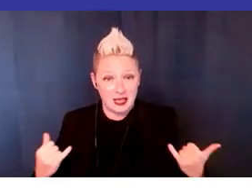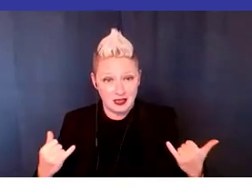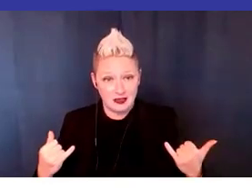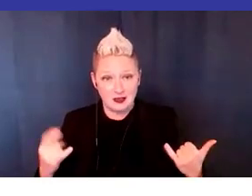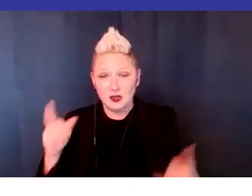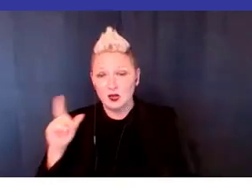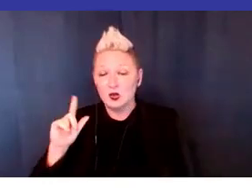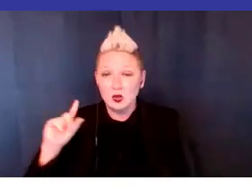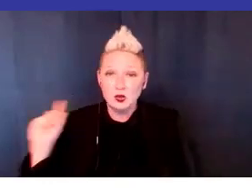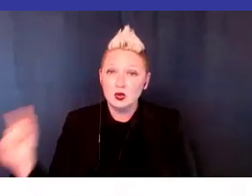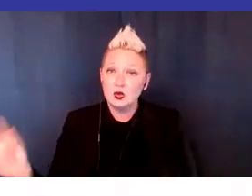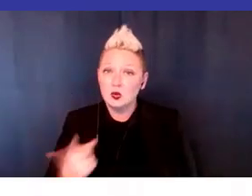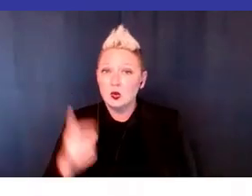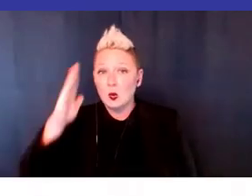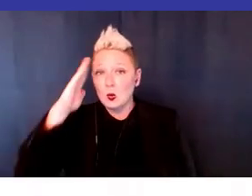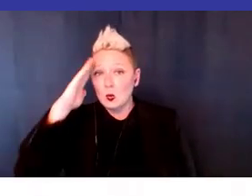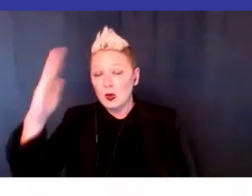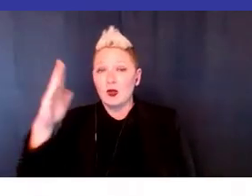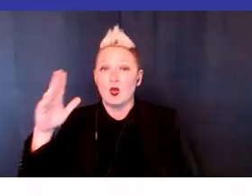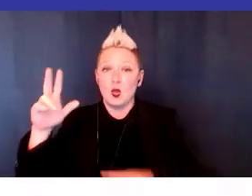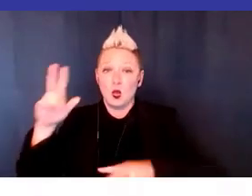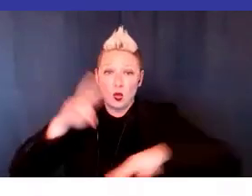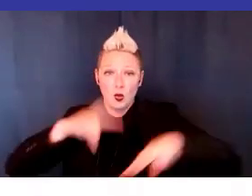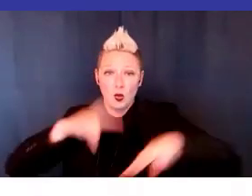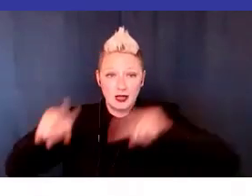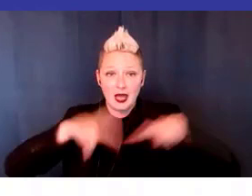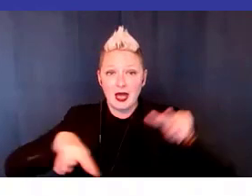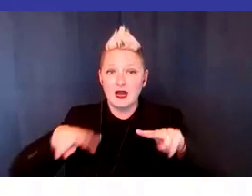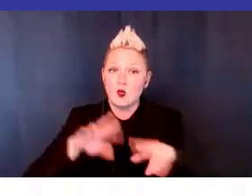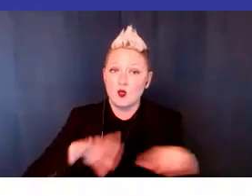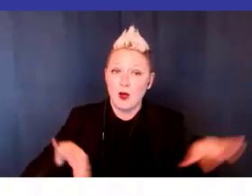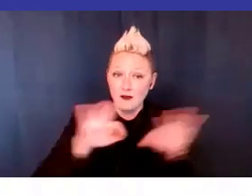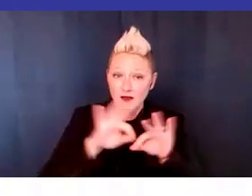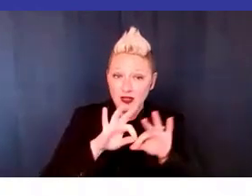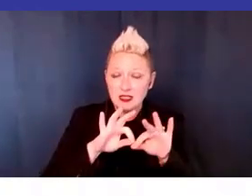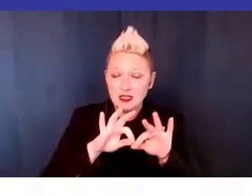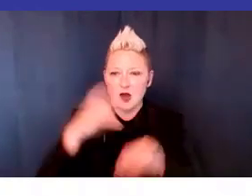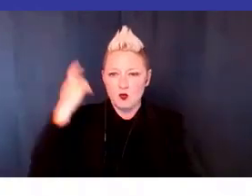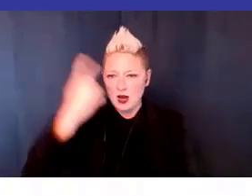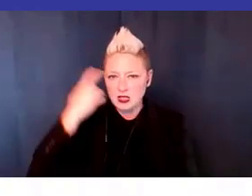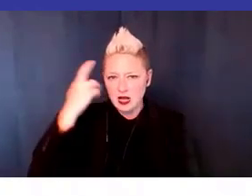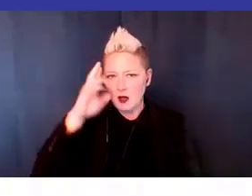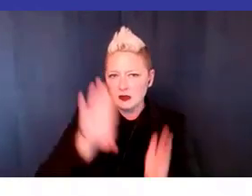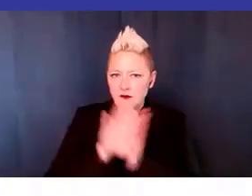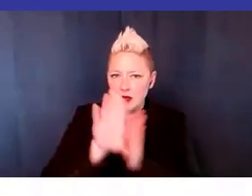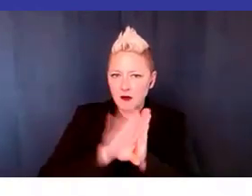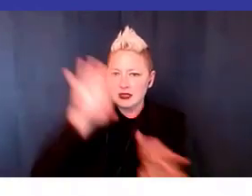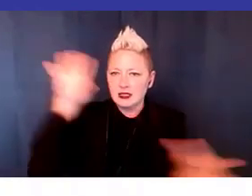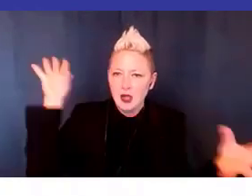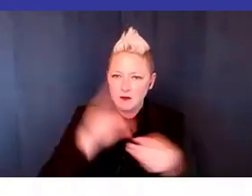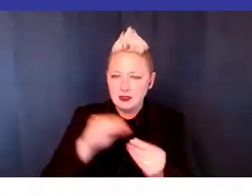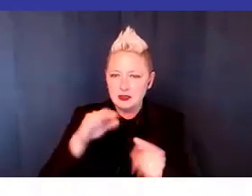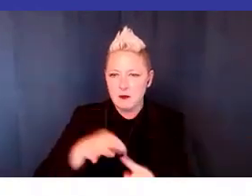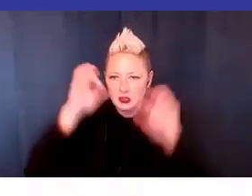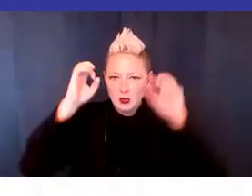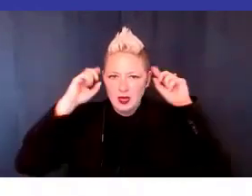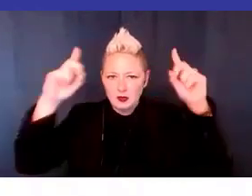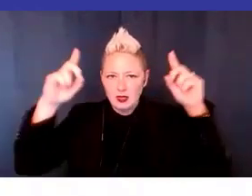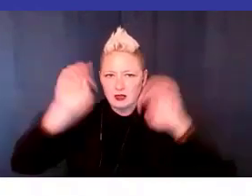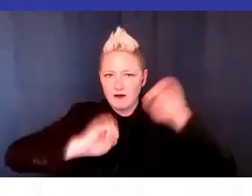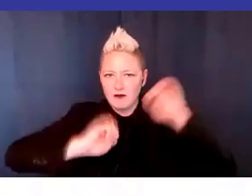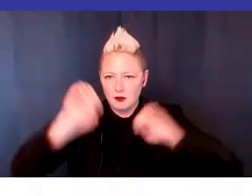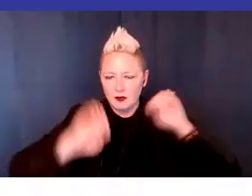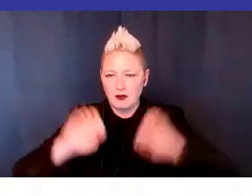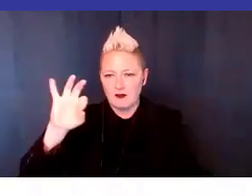participants will be looking at our relevance and our rationale for the development of a comprehensive special education evaluation